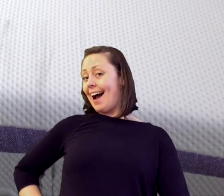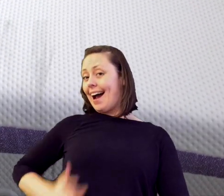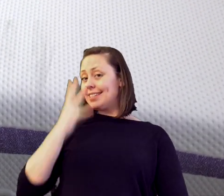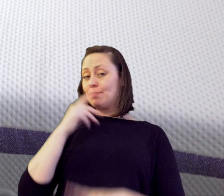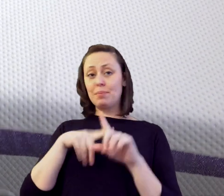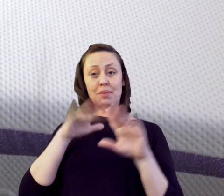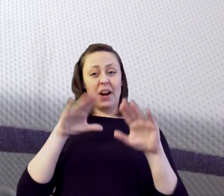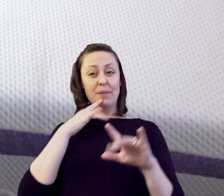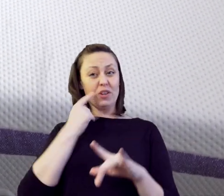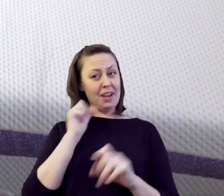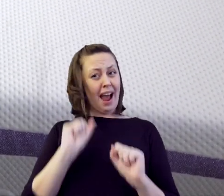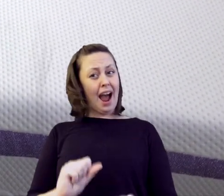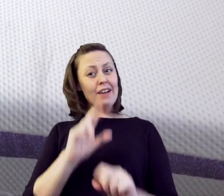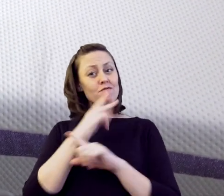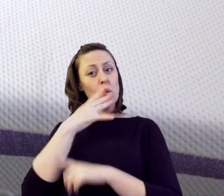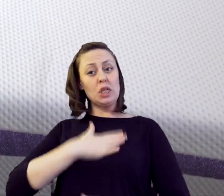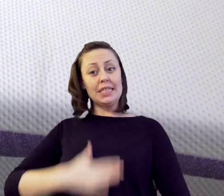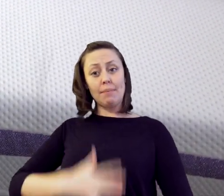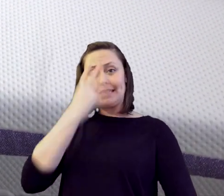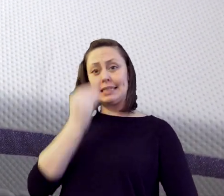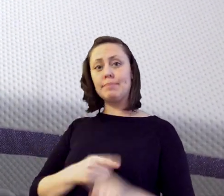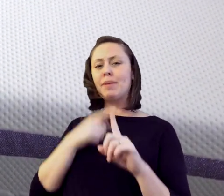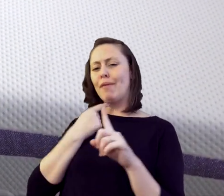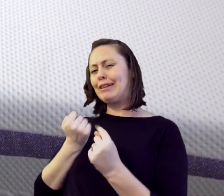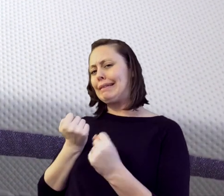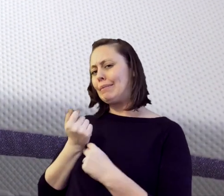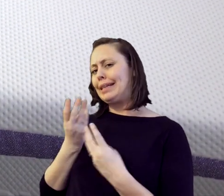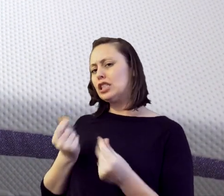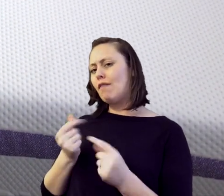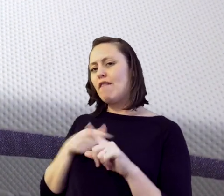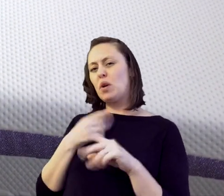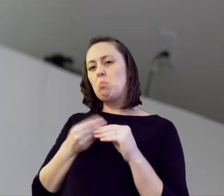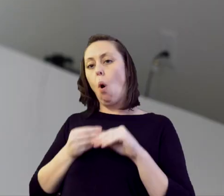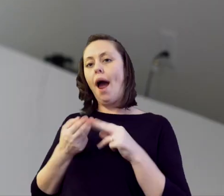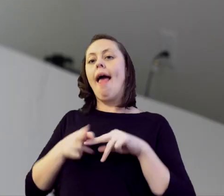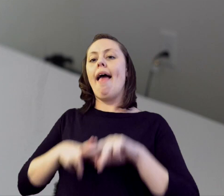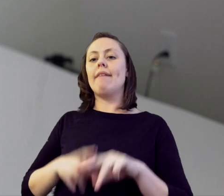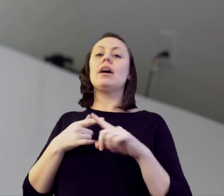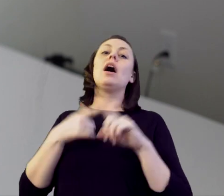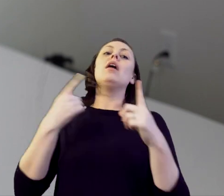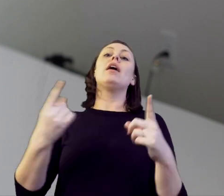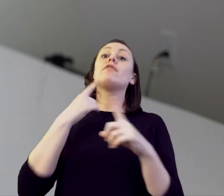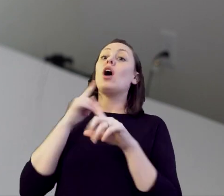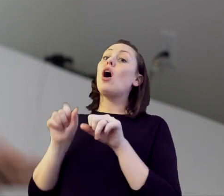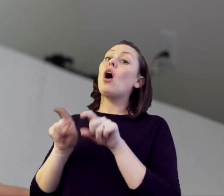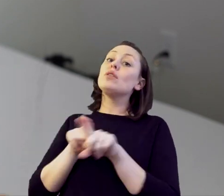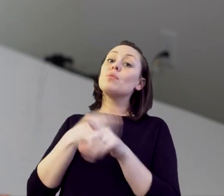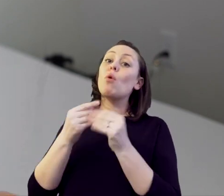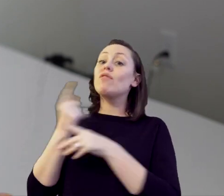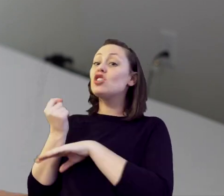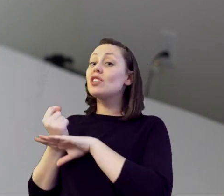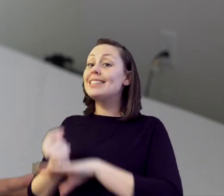use it if you're a stomach sleeper, but you might find it's a little soft for you if you're on the heavier side. And also, if you're more of a